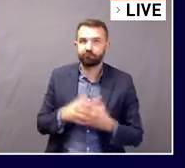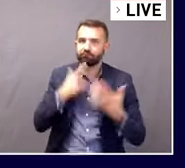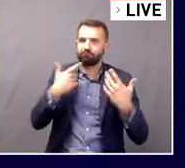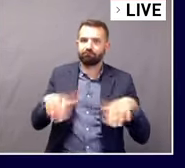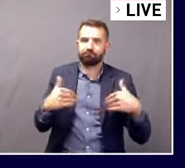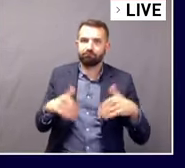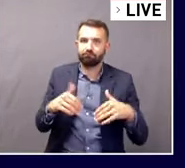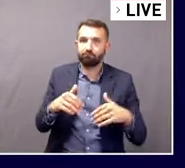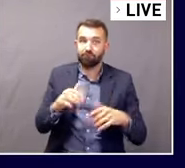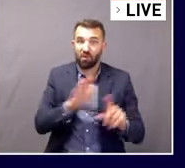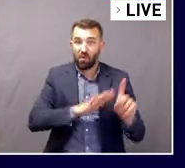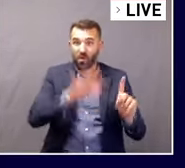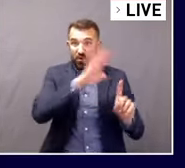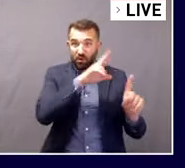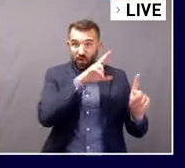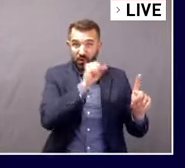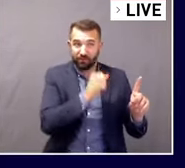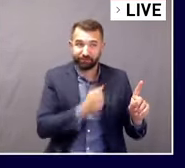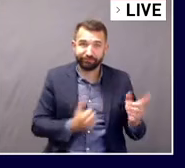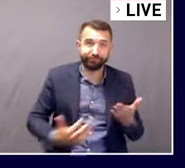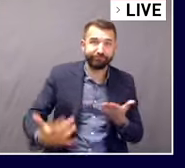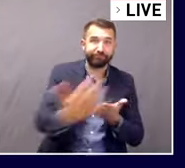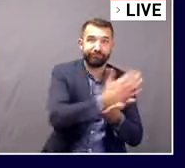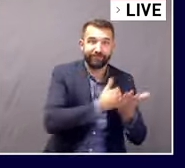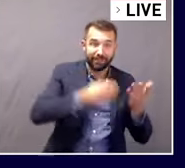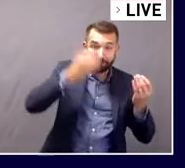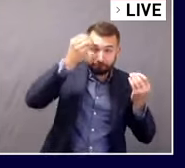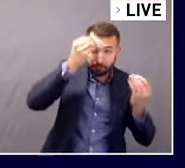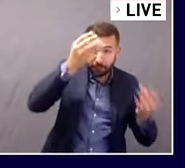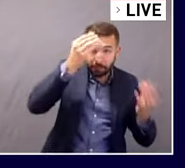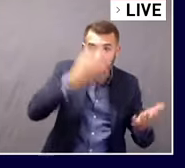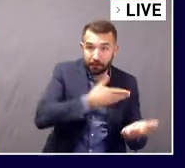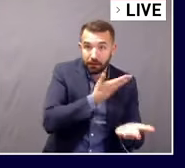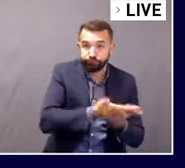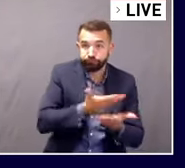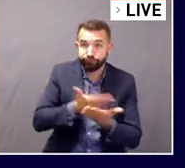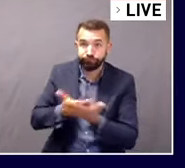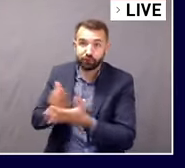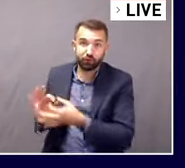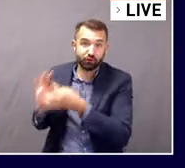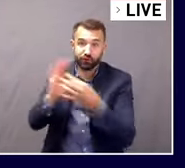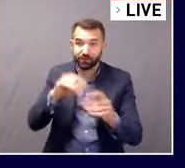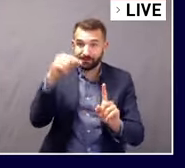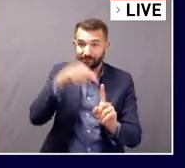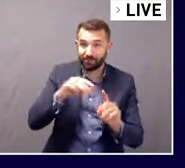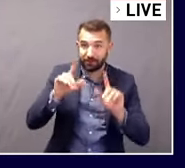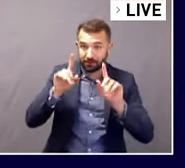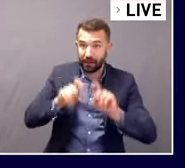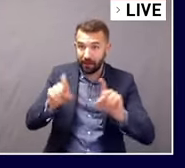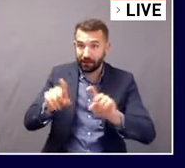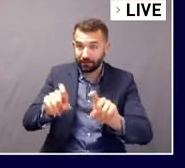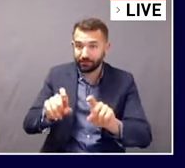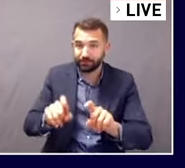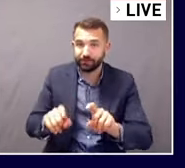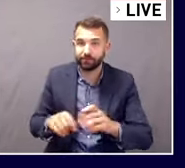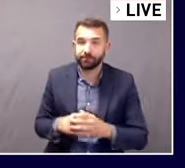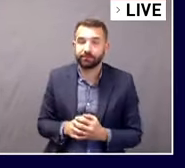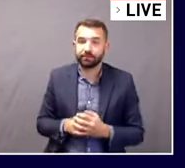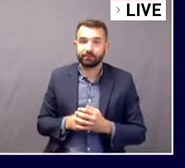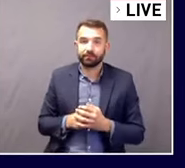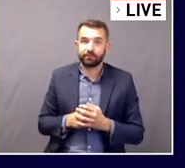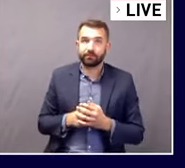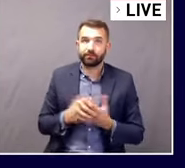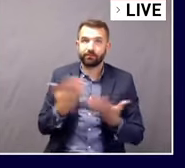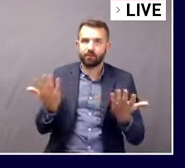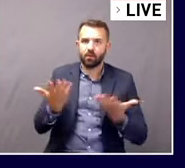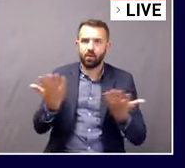right now with respect to testing. It can be difficult to get a sense of where things stand and what all the numbers